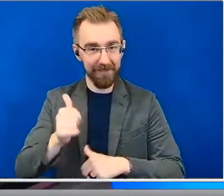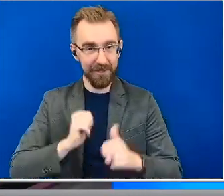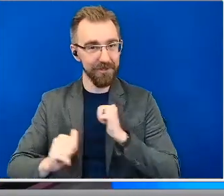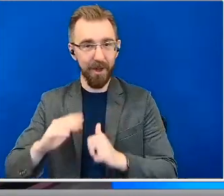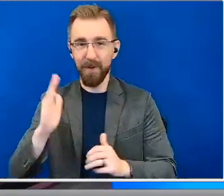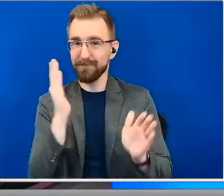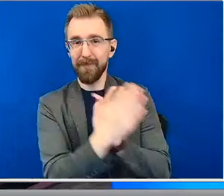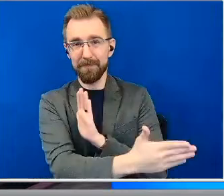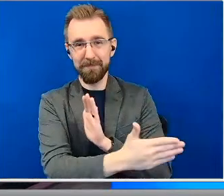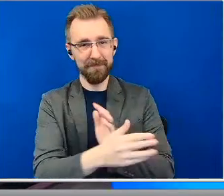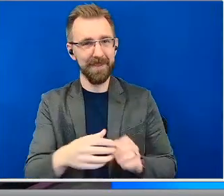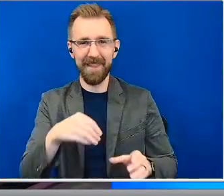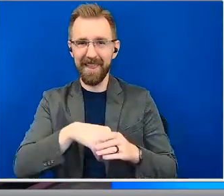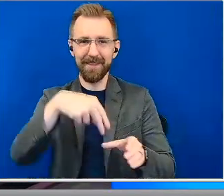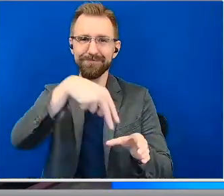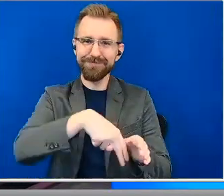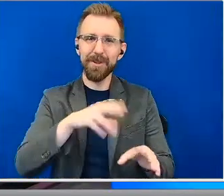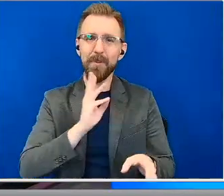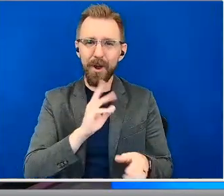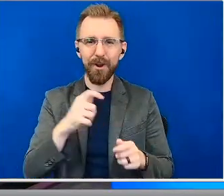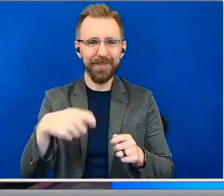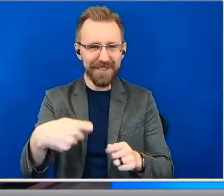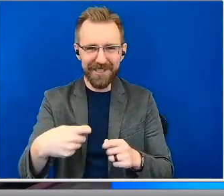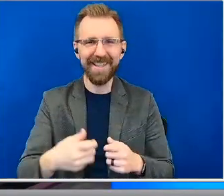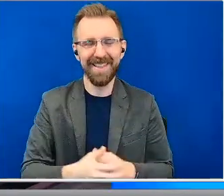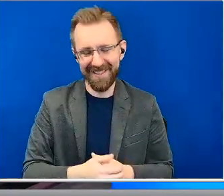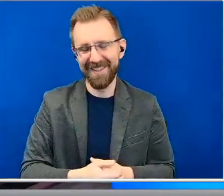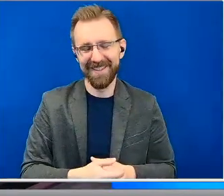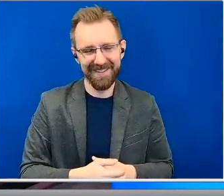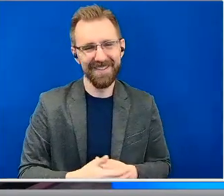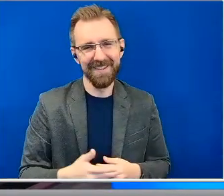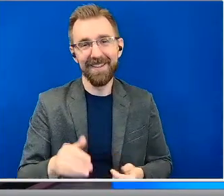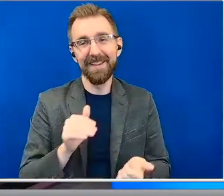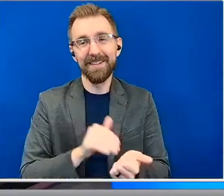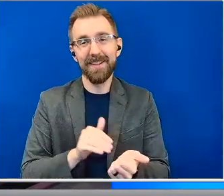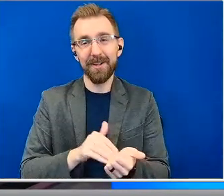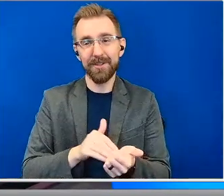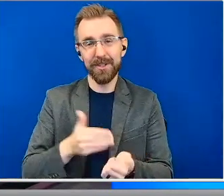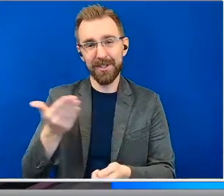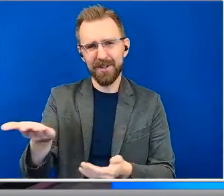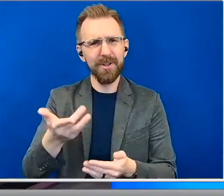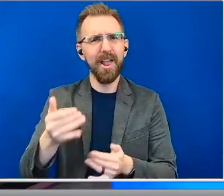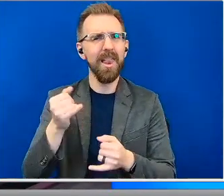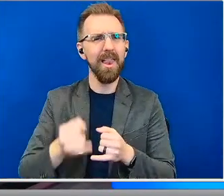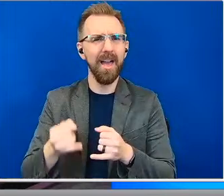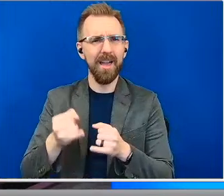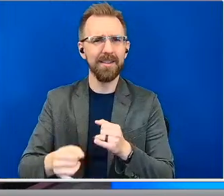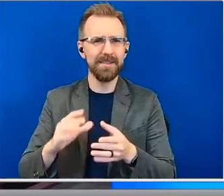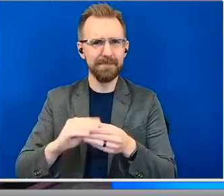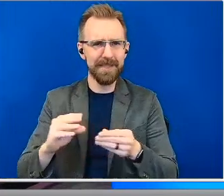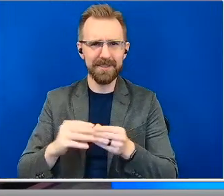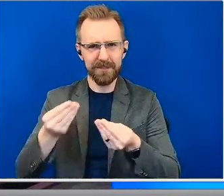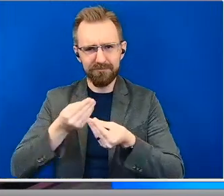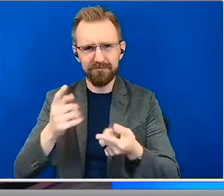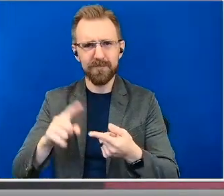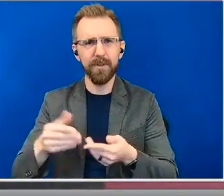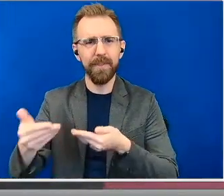with your fishing poles, you're heading out of town. Dr. Yarlagadda, what would be your final message to our guests?